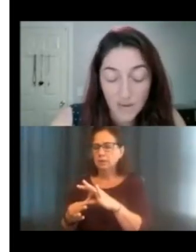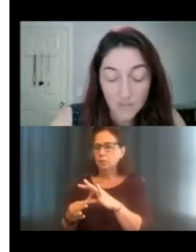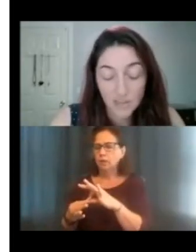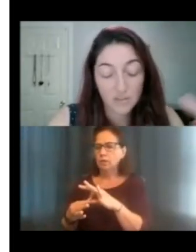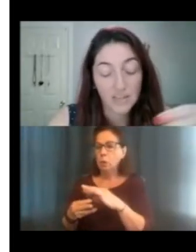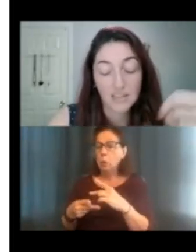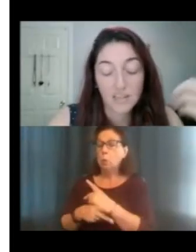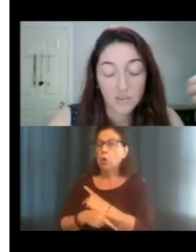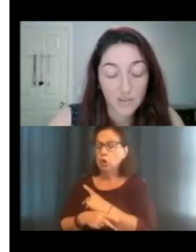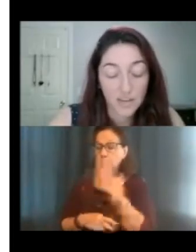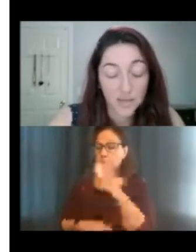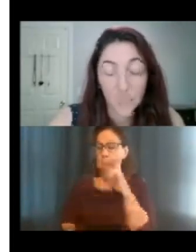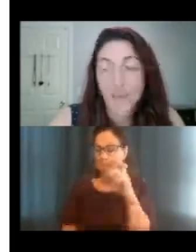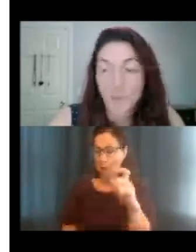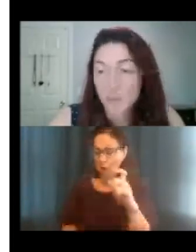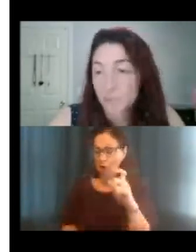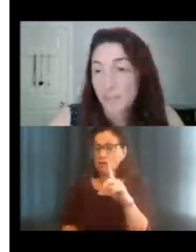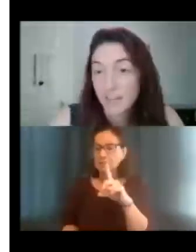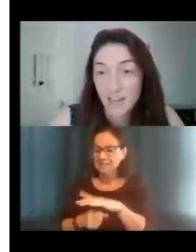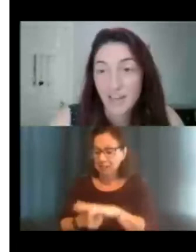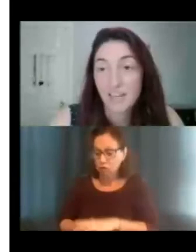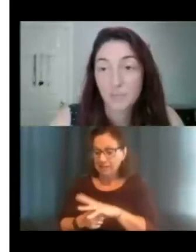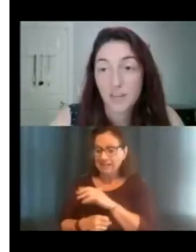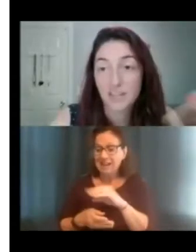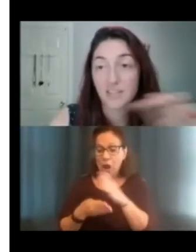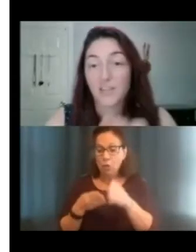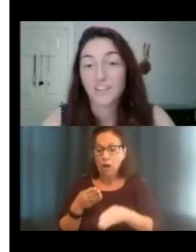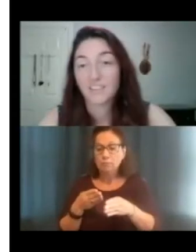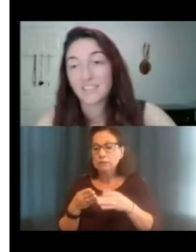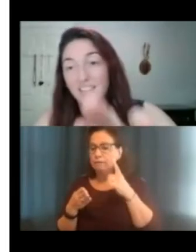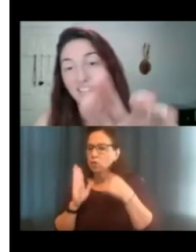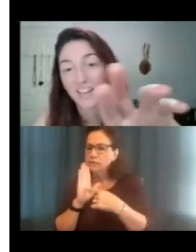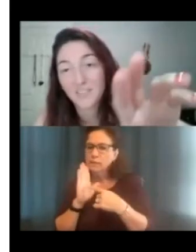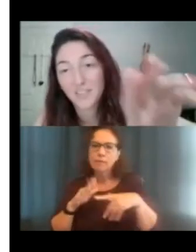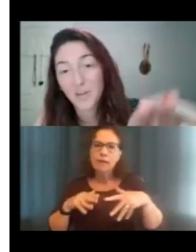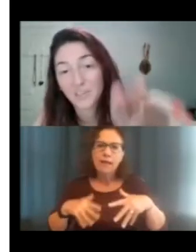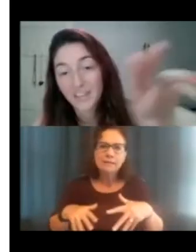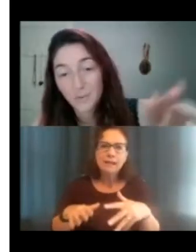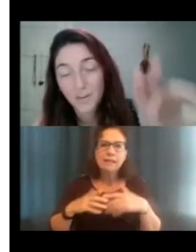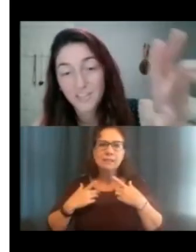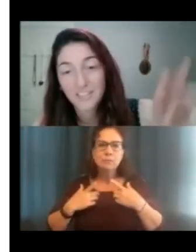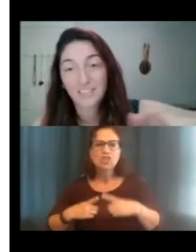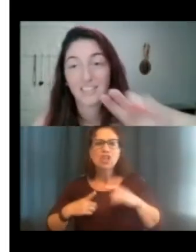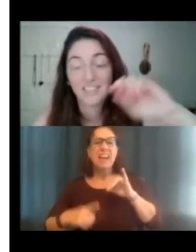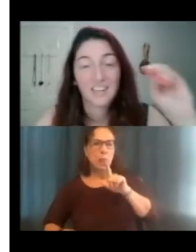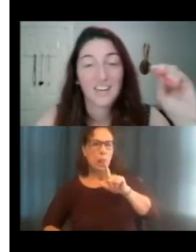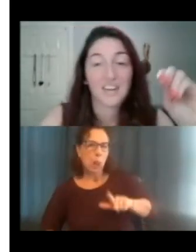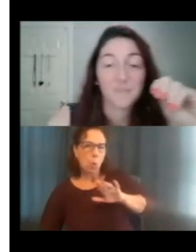worse nightmare distress and worse outcomes like anxiety and depression. So that's the kind of the lower left